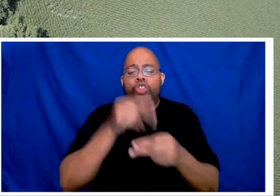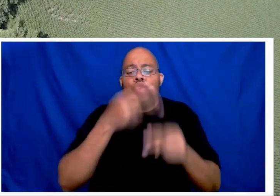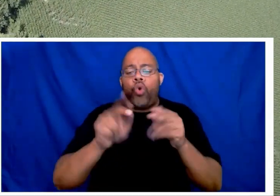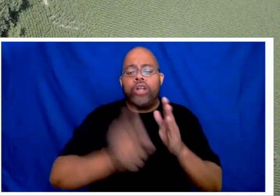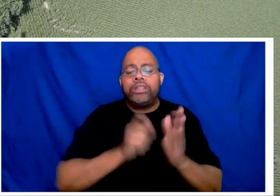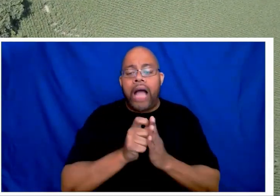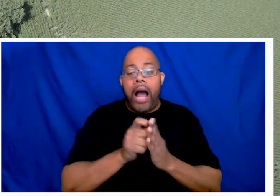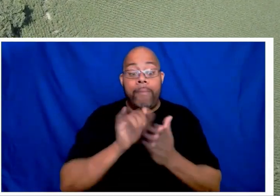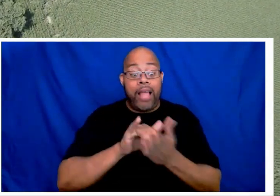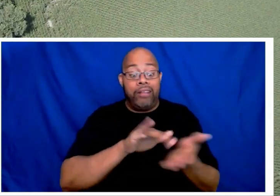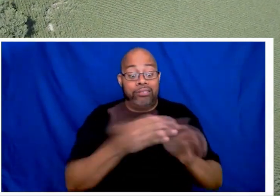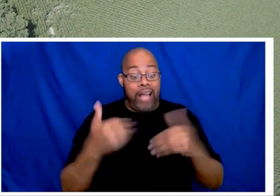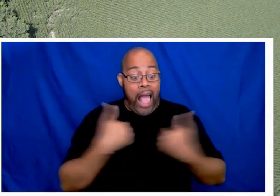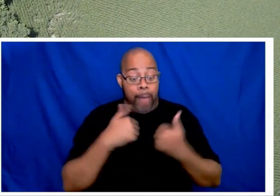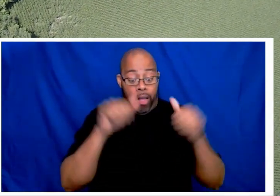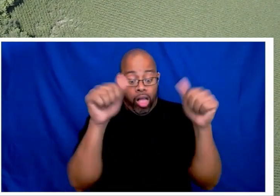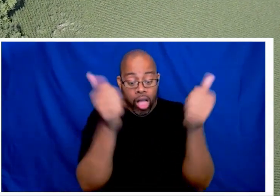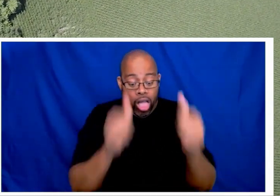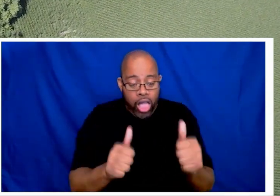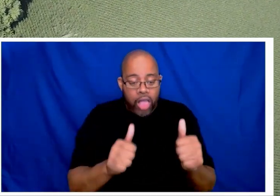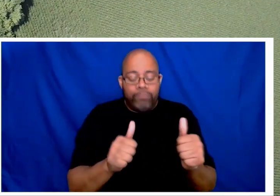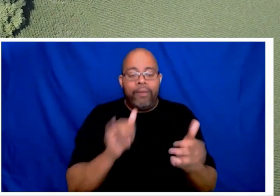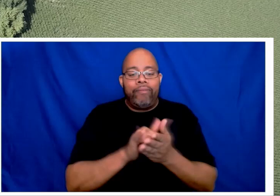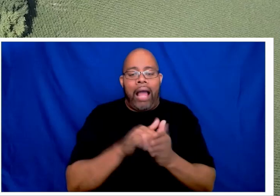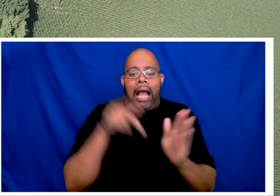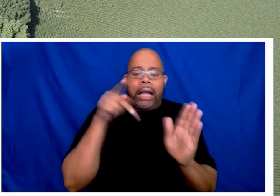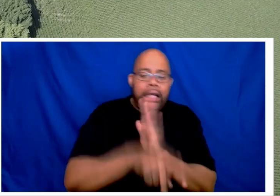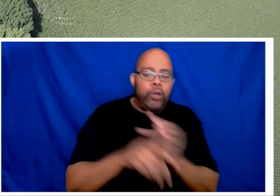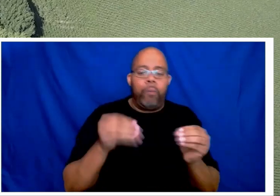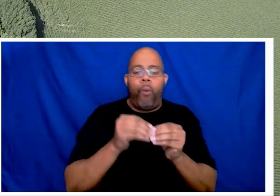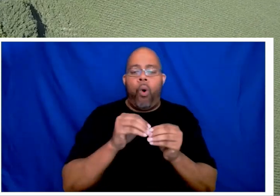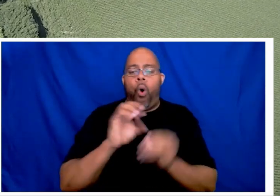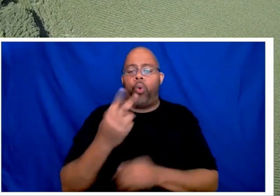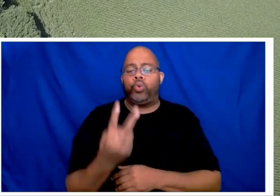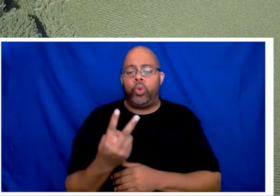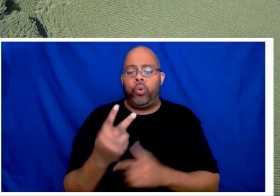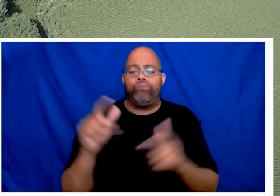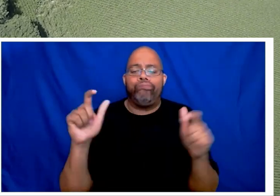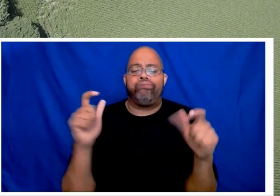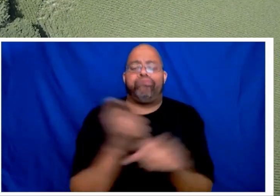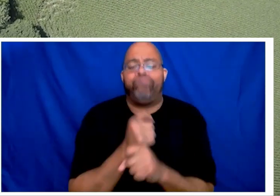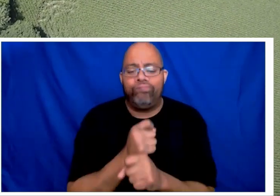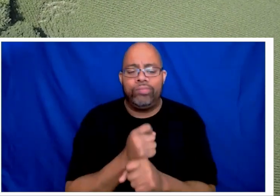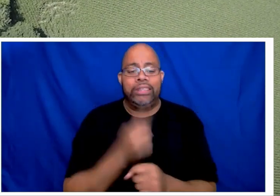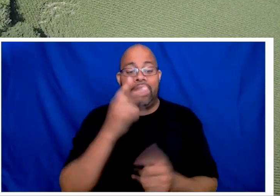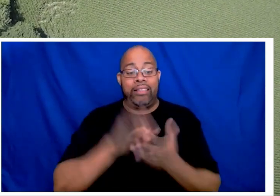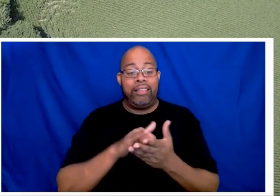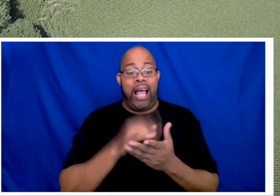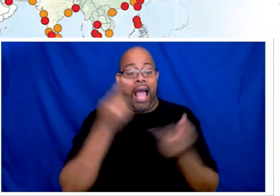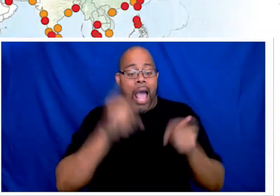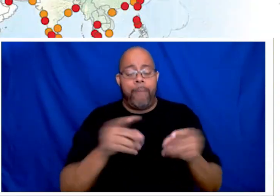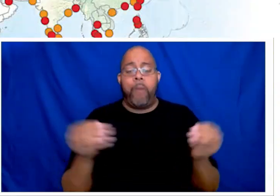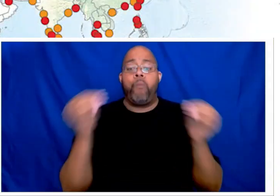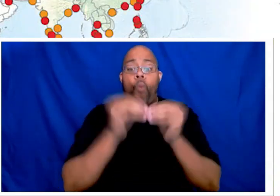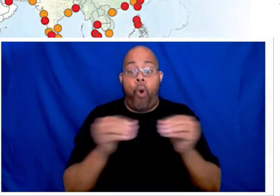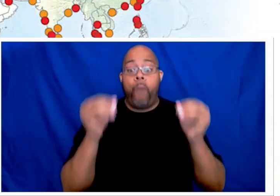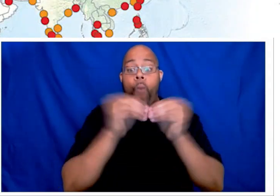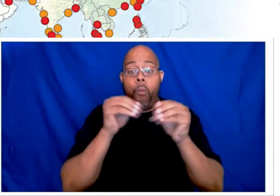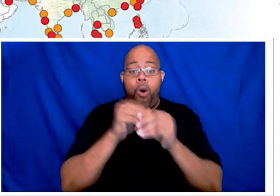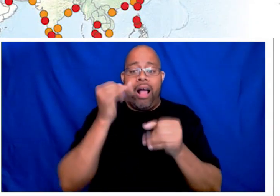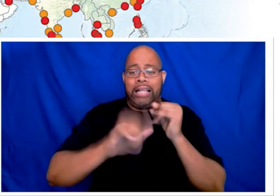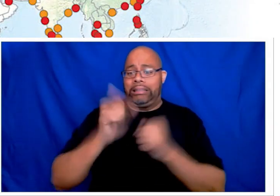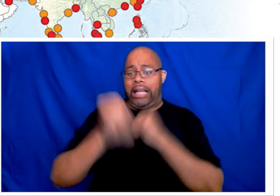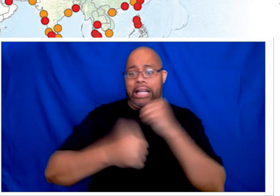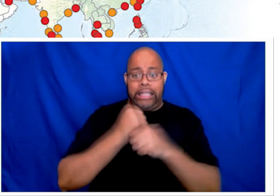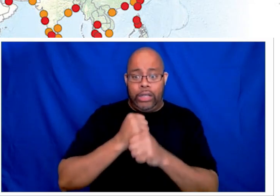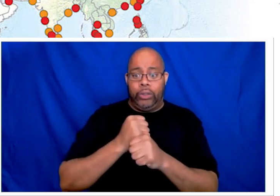organisms decompose, it chokes out even more oxygen. We've seen these massive fish kills occurring more and more in the past 10 years or so.